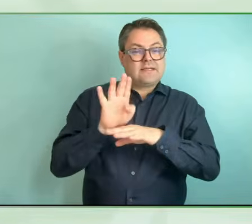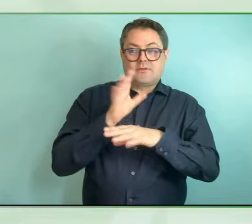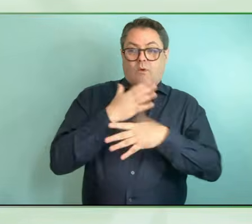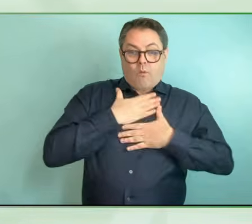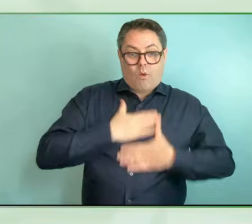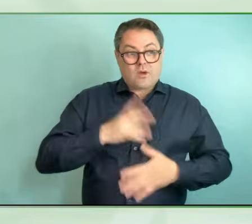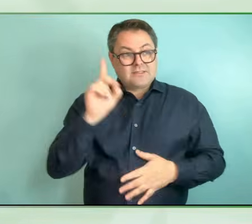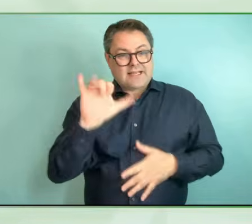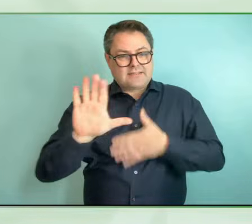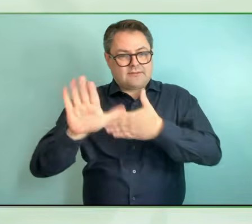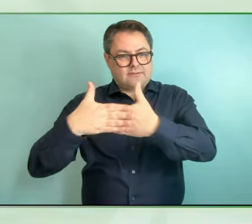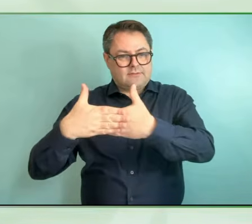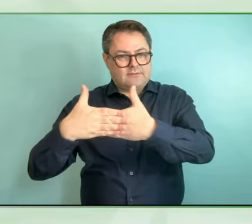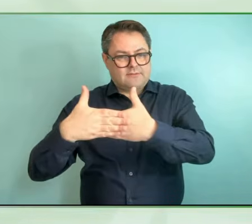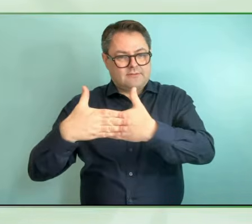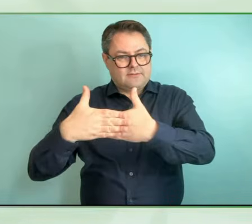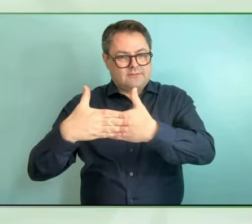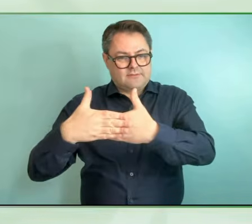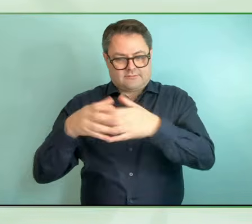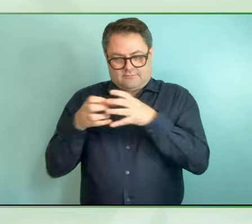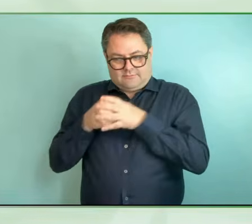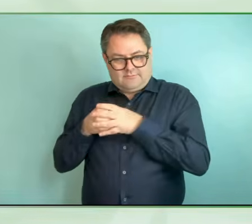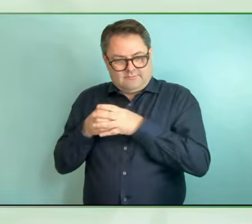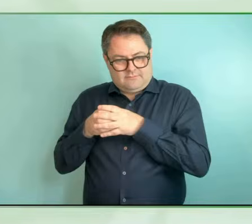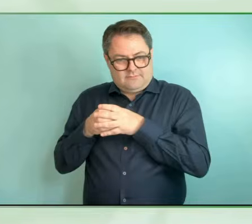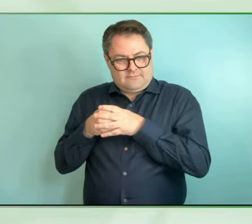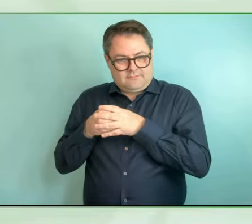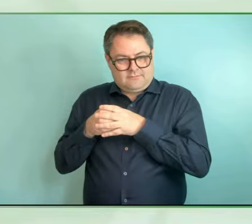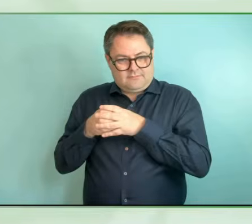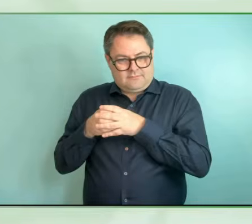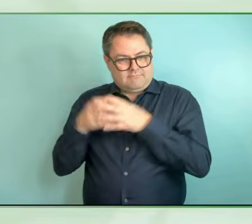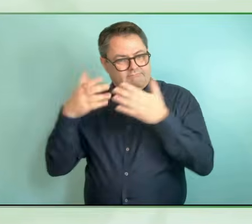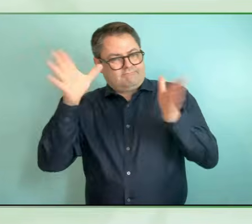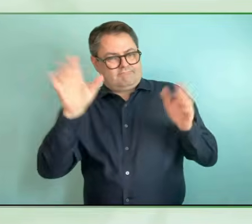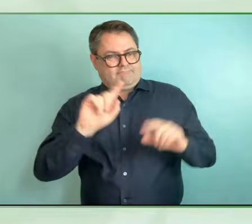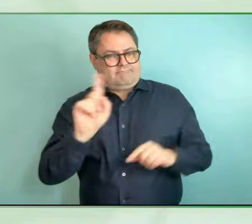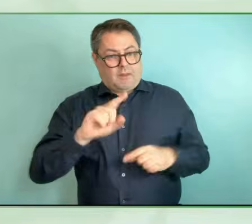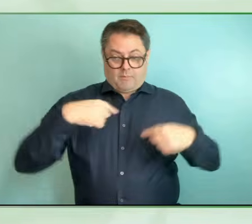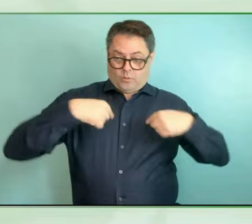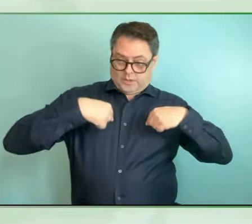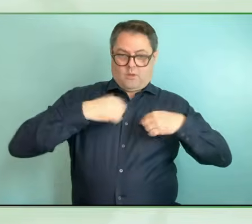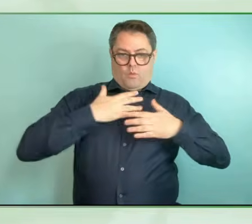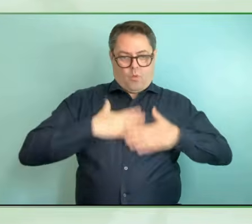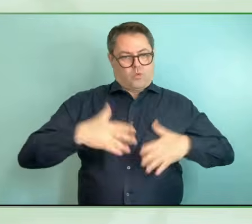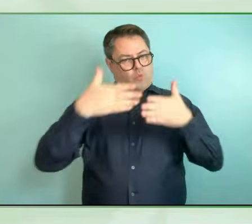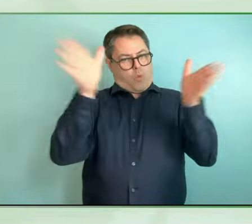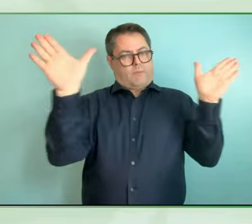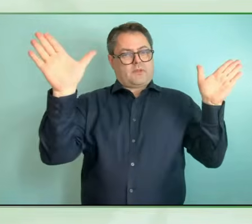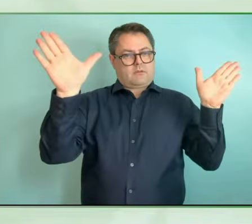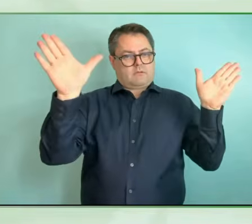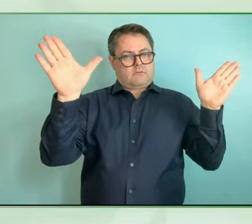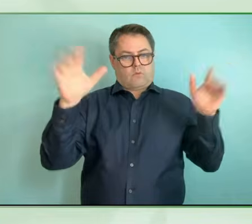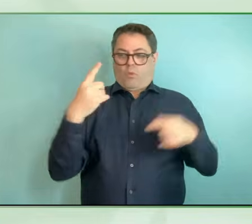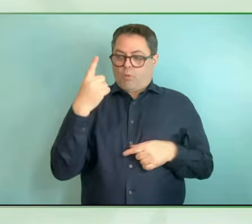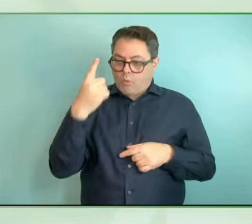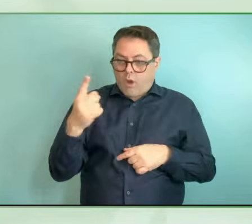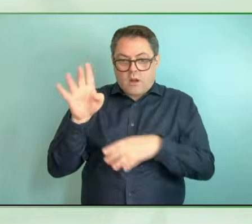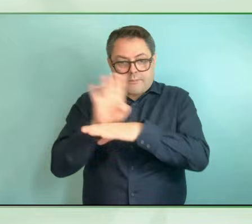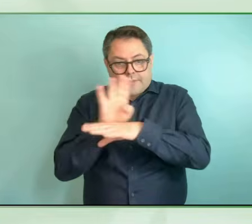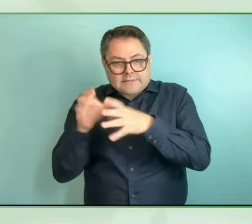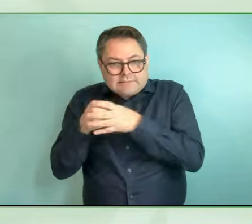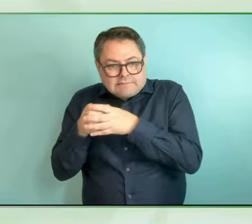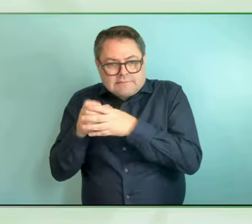is really important to us, that it's available for everyone and not just a single company. Yeah.